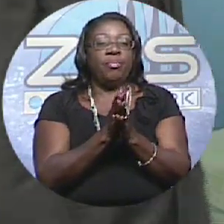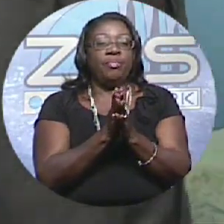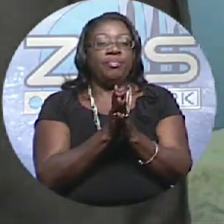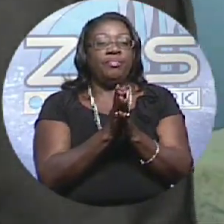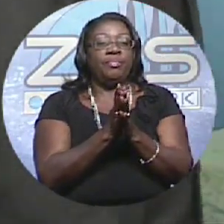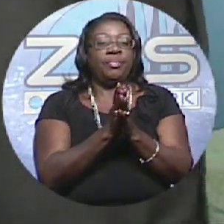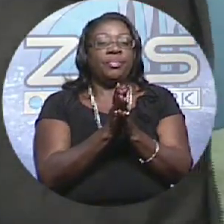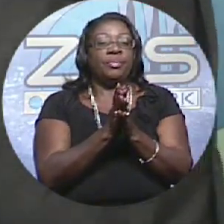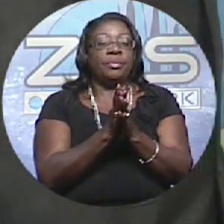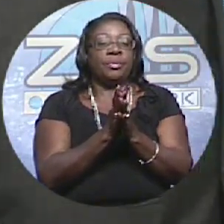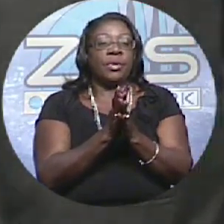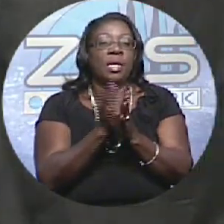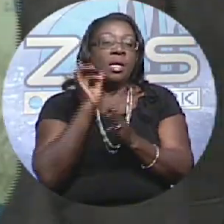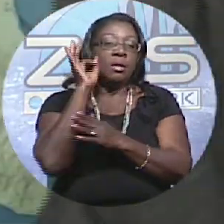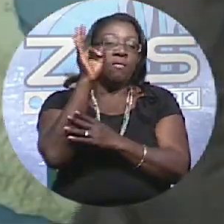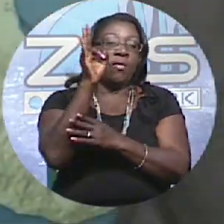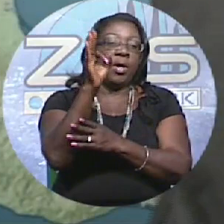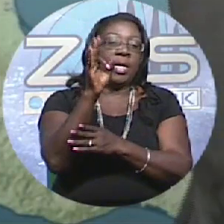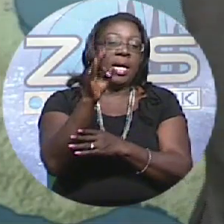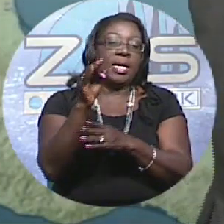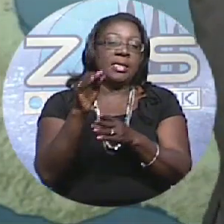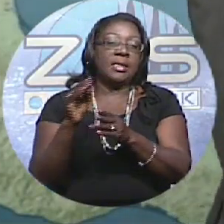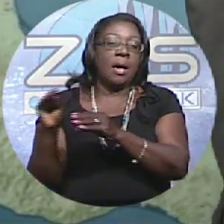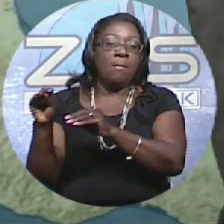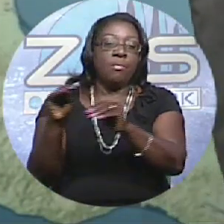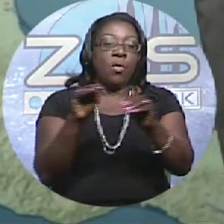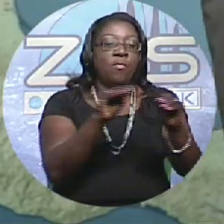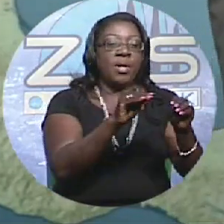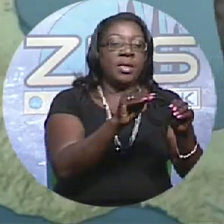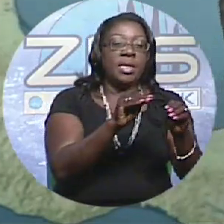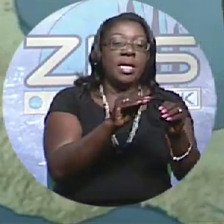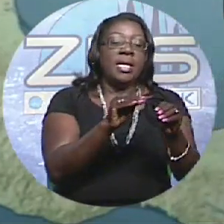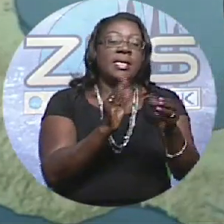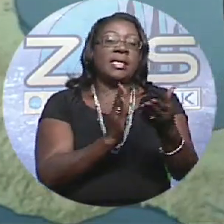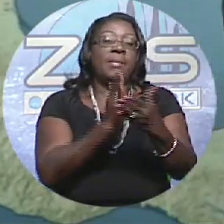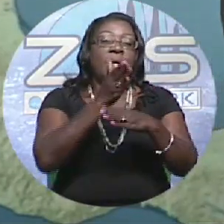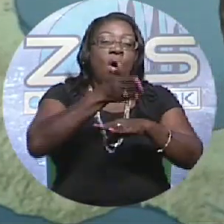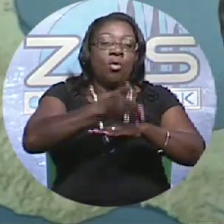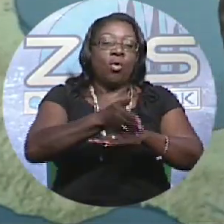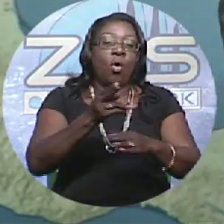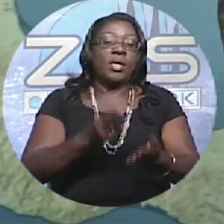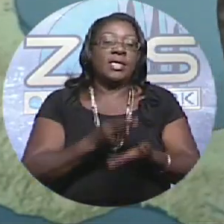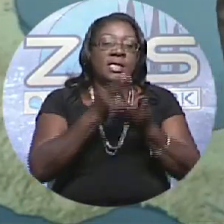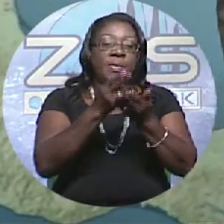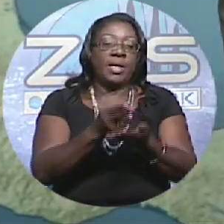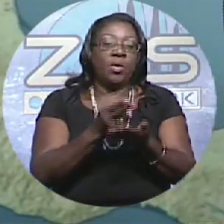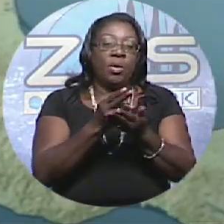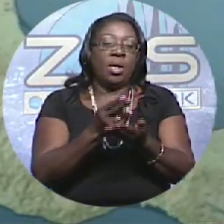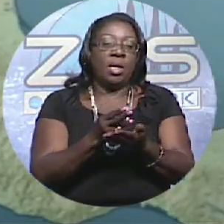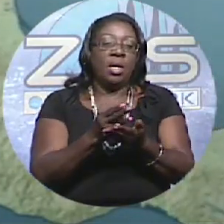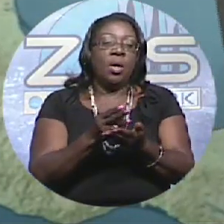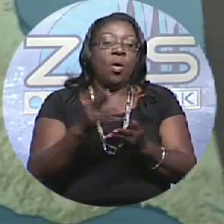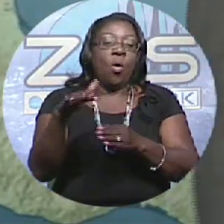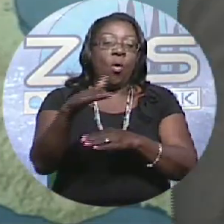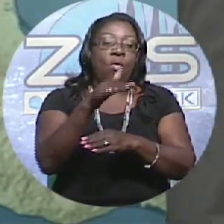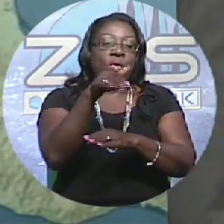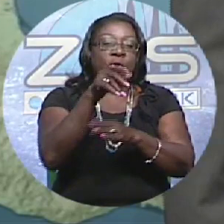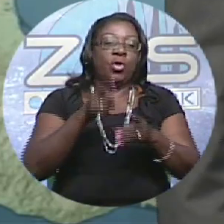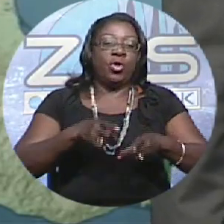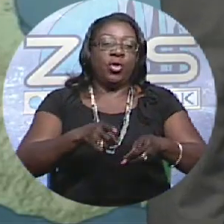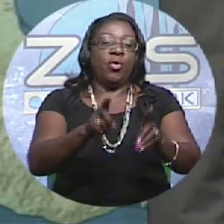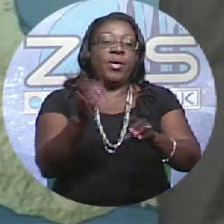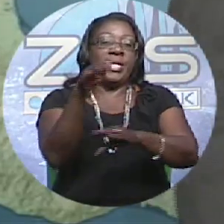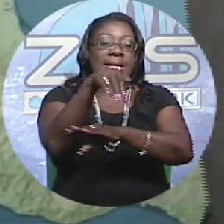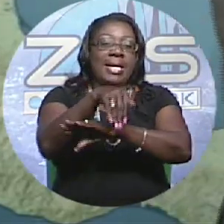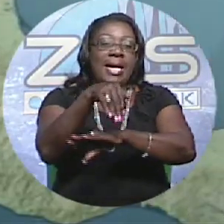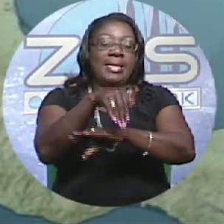strength. Forecast track for that system coming across Hispaniola overnight through Saturday, moving across eastern tip of Cuba